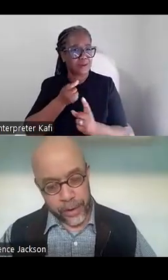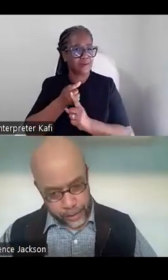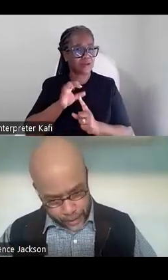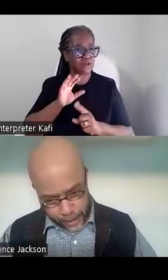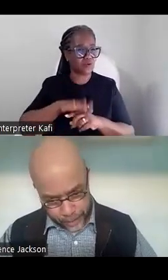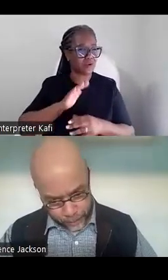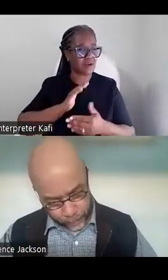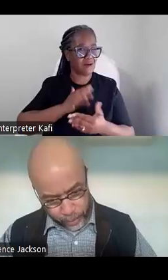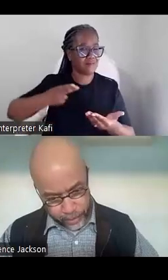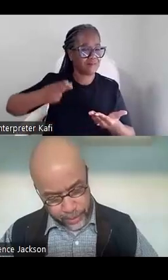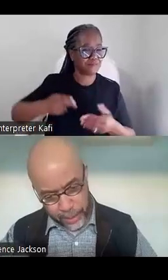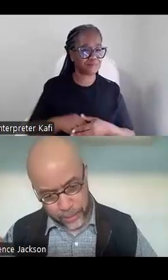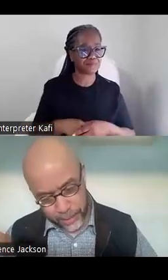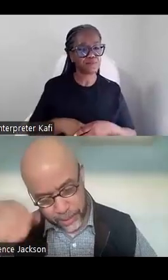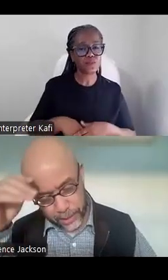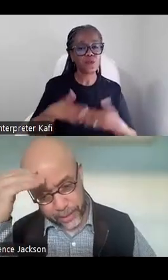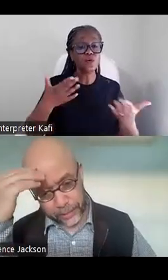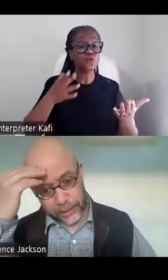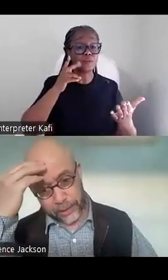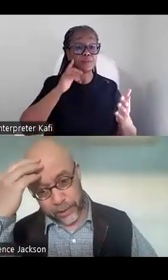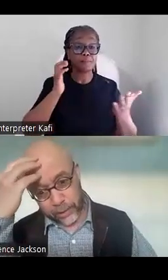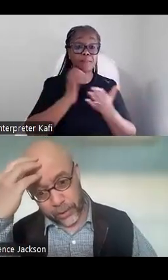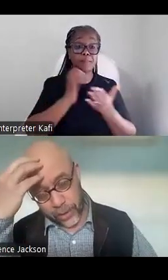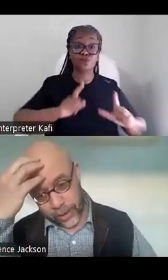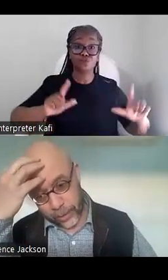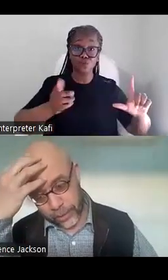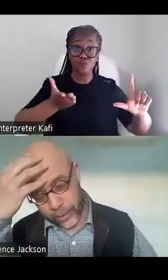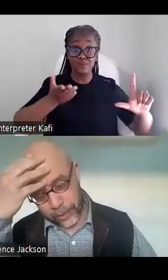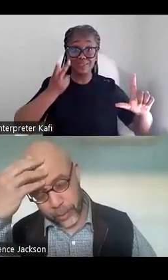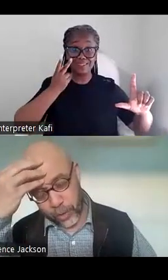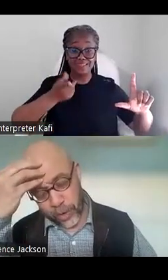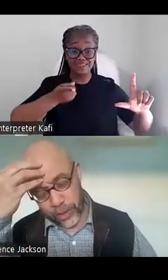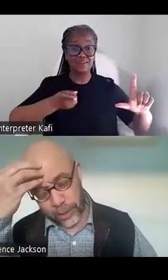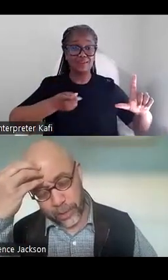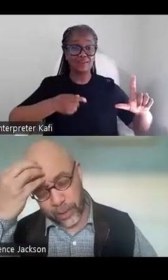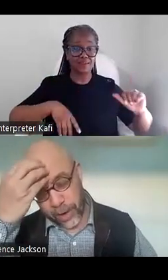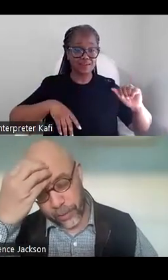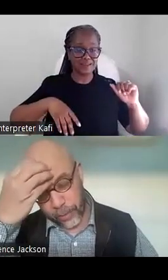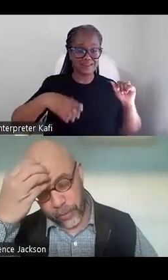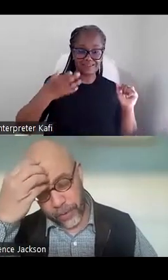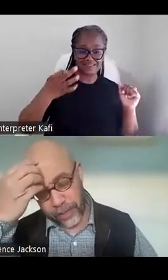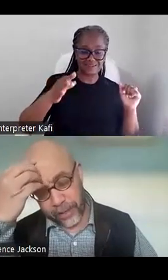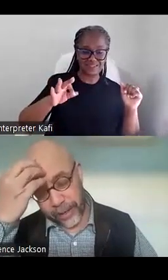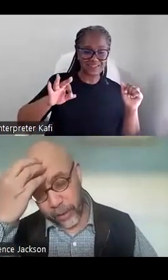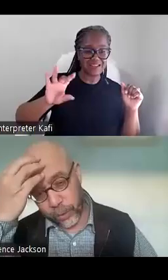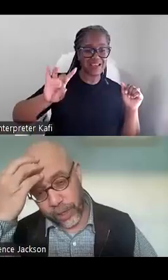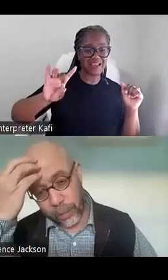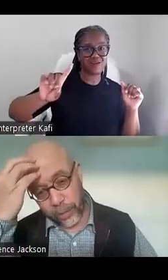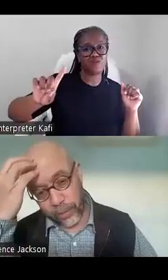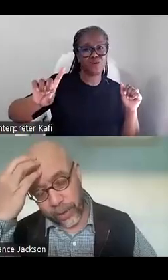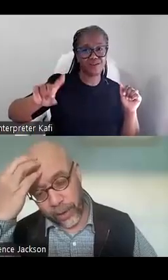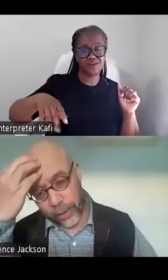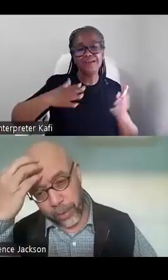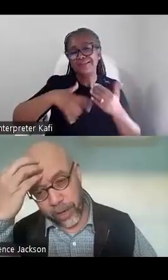1791. Sometimes these drawings. I'm sorry, I forget the technical name